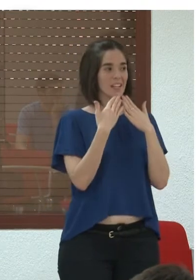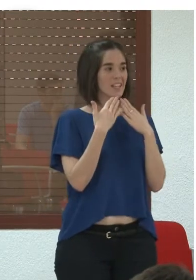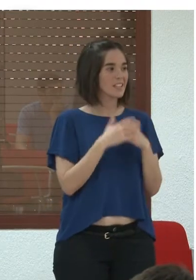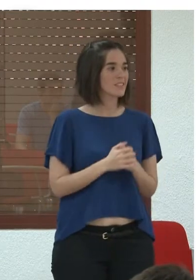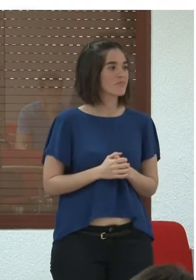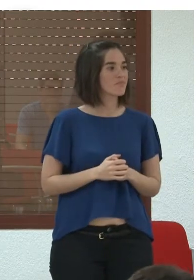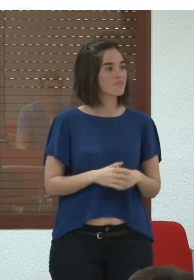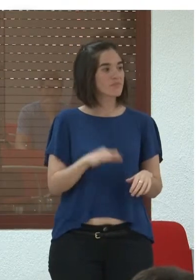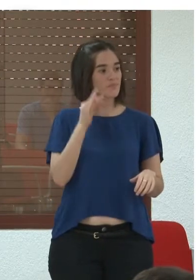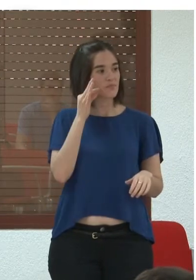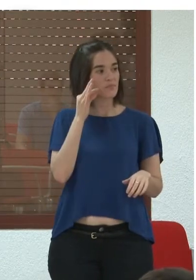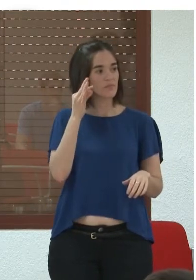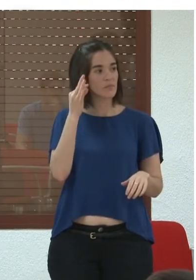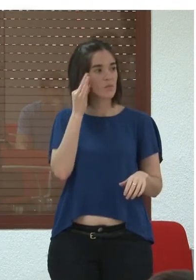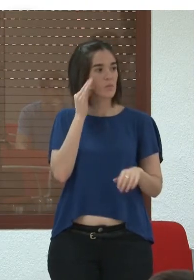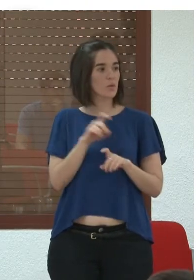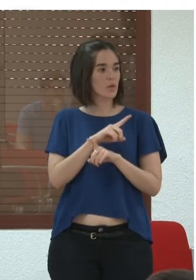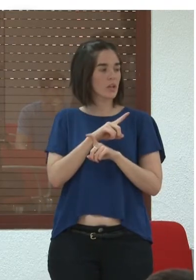on.